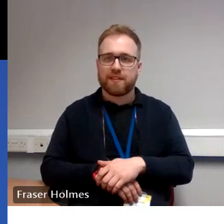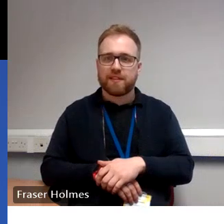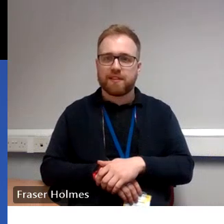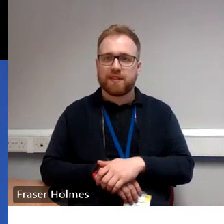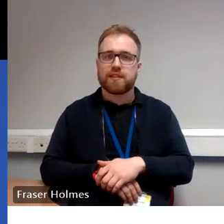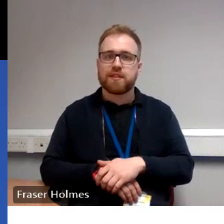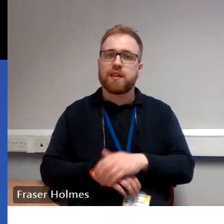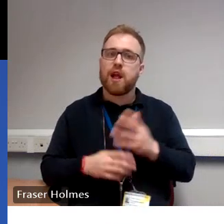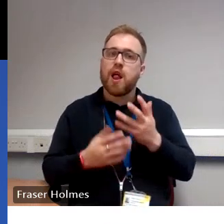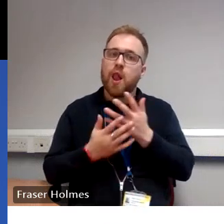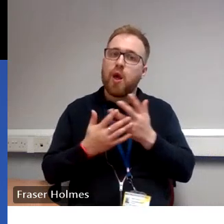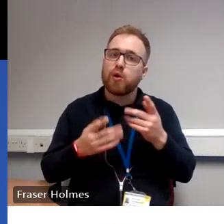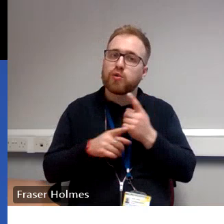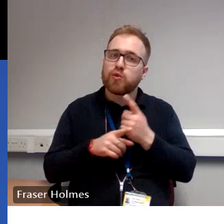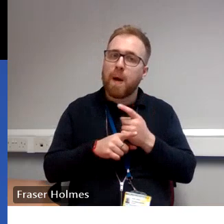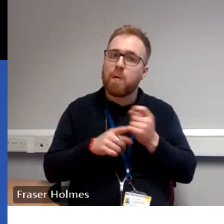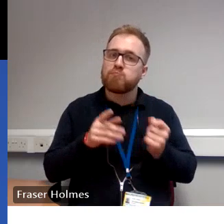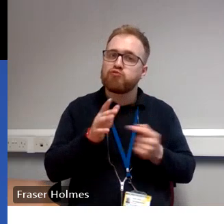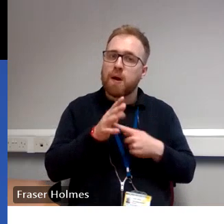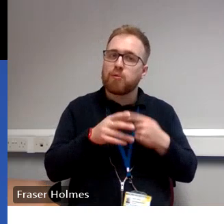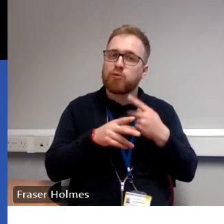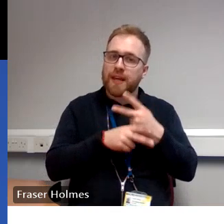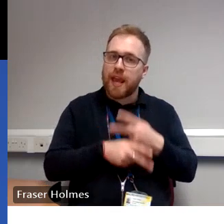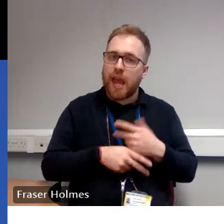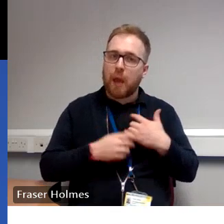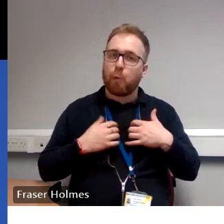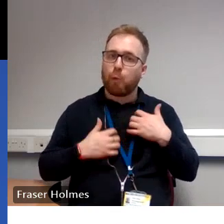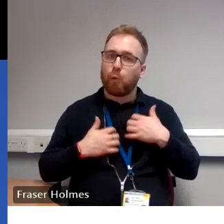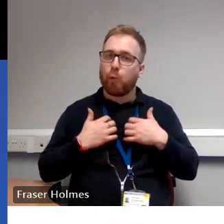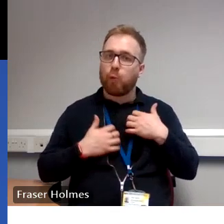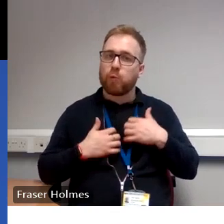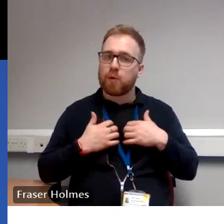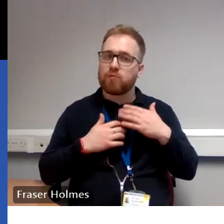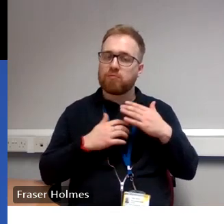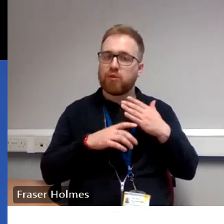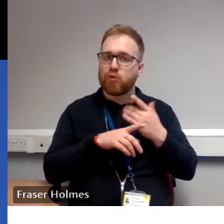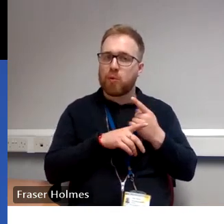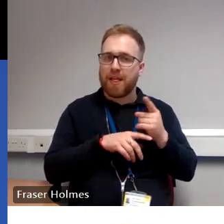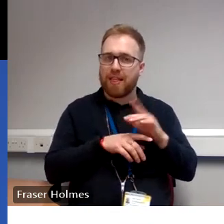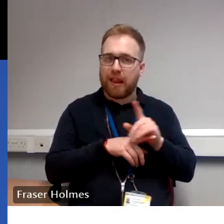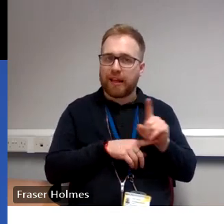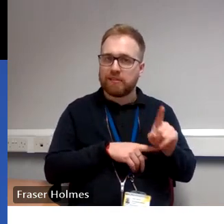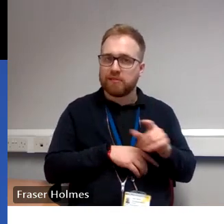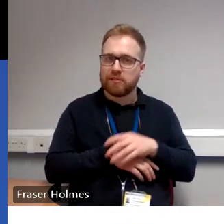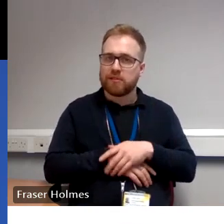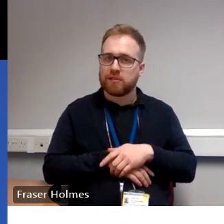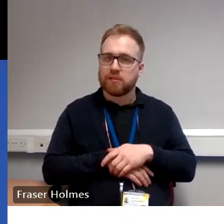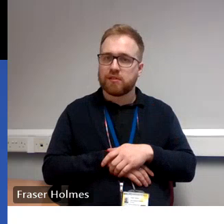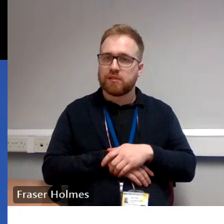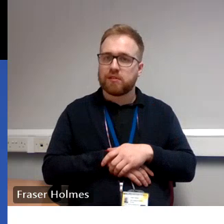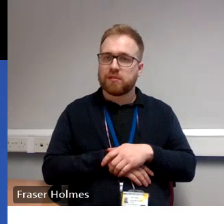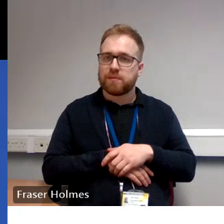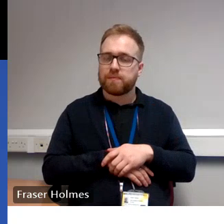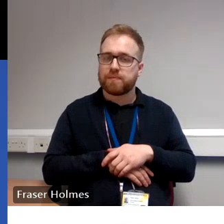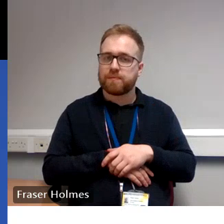Yeah, there's quite a lot of people talking about primary care, which is interesting. We'll touch on that a little bit later on.